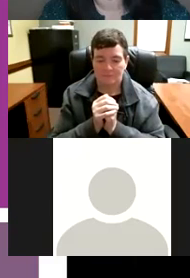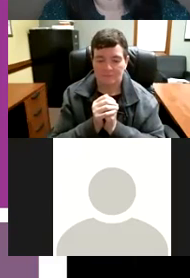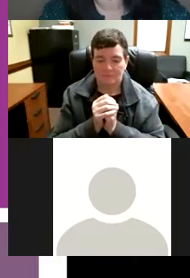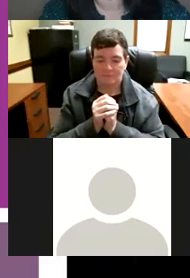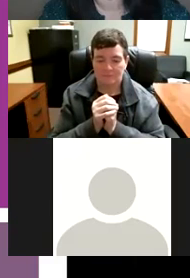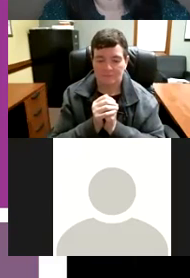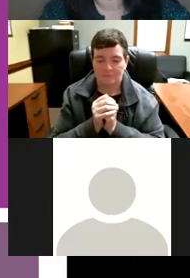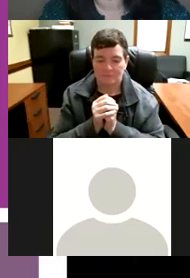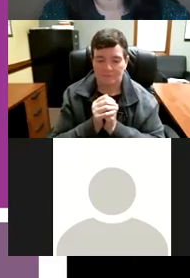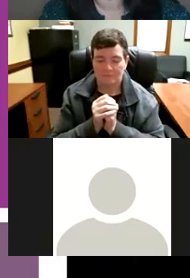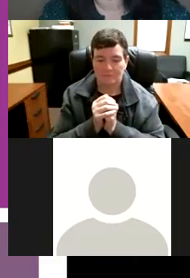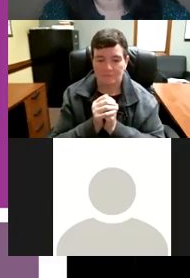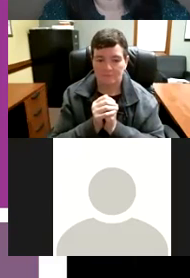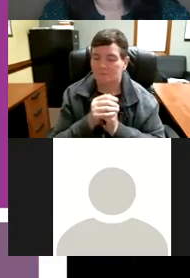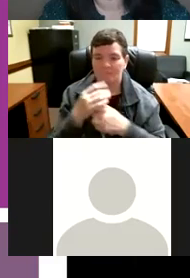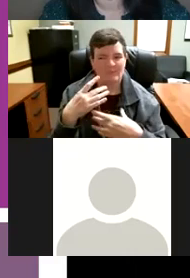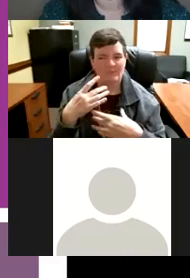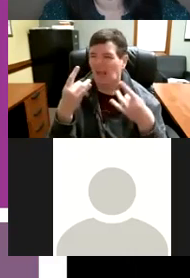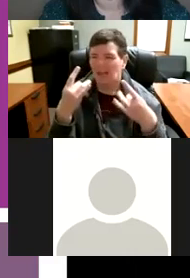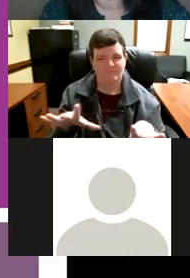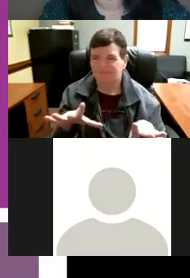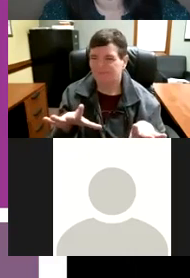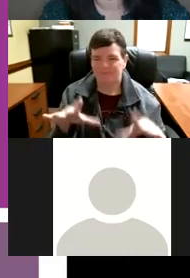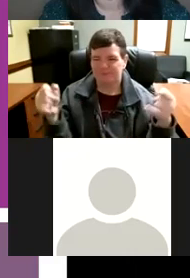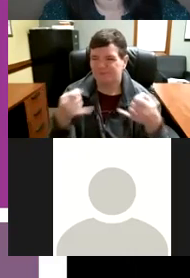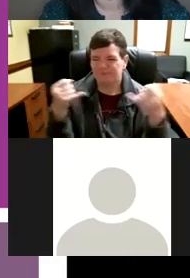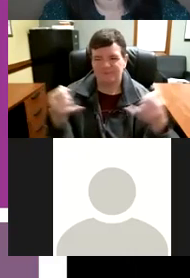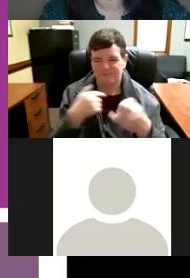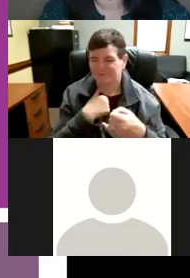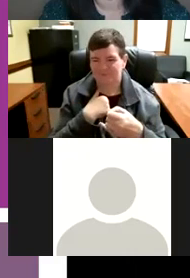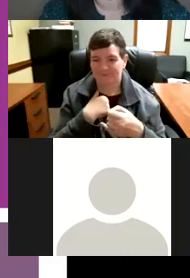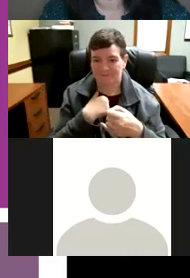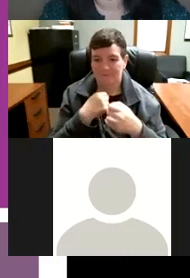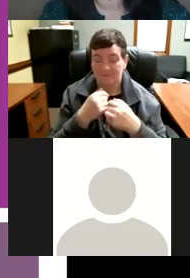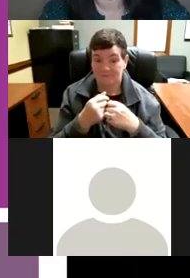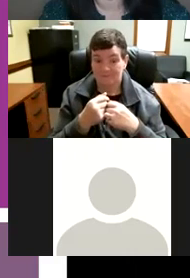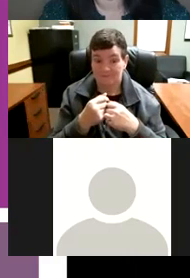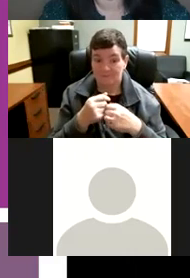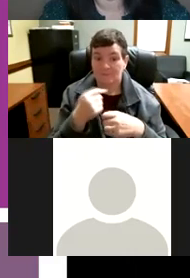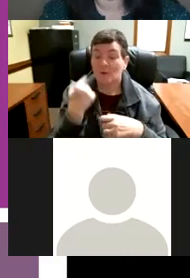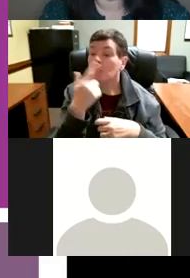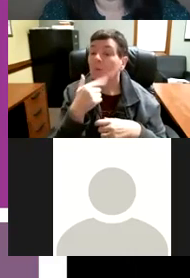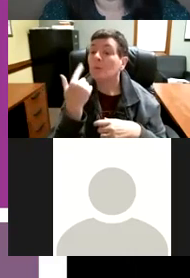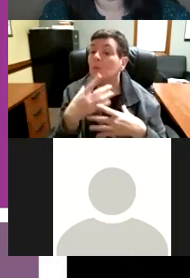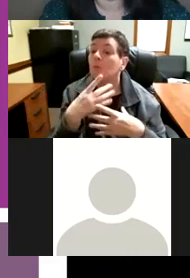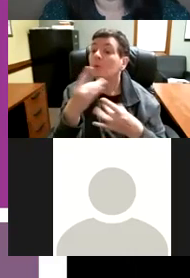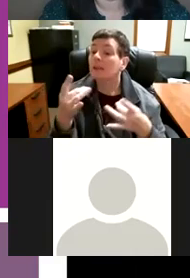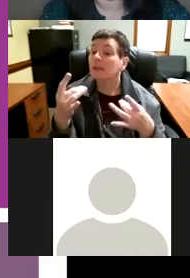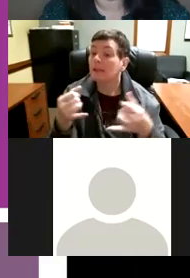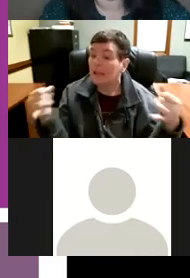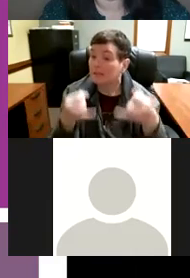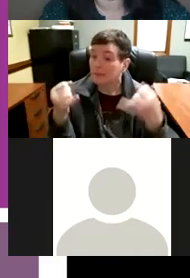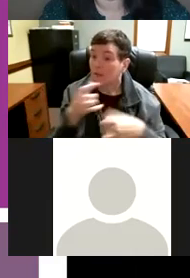spaghetti. Spaghetti. Yeah, you don't like spaghetti. Do you know who likes spaghetti?